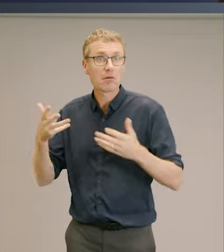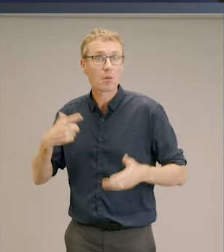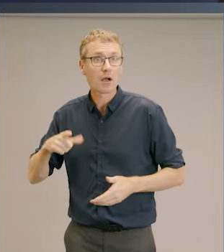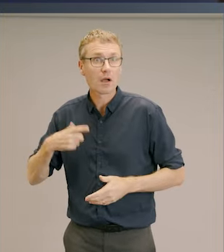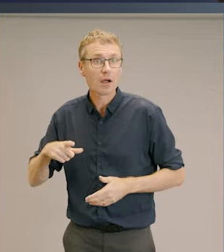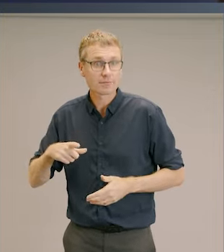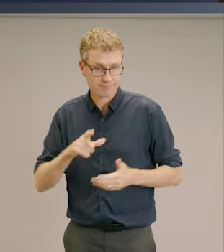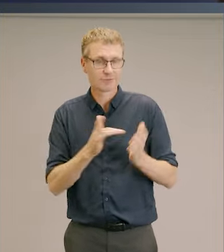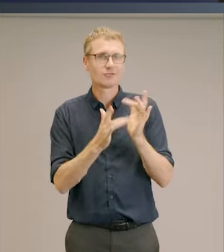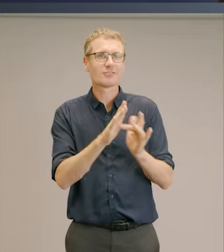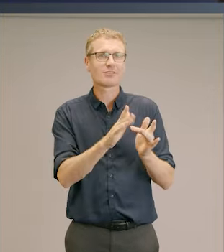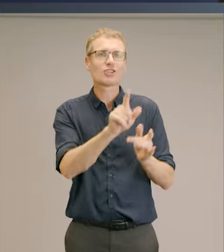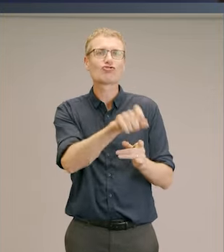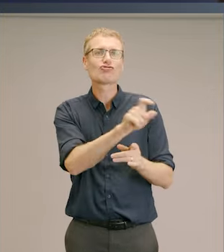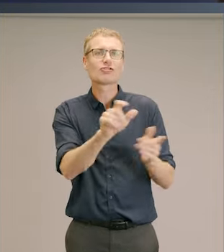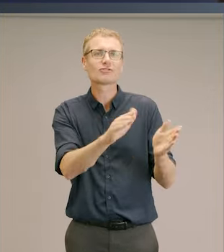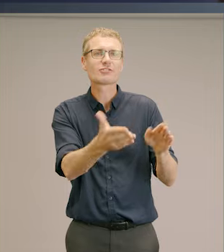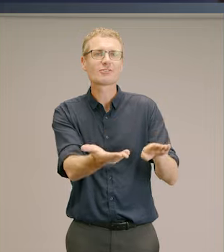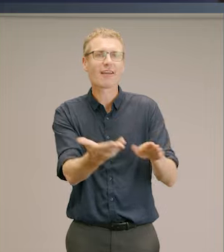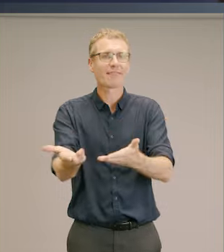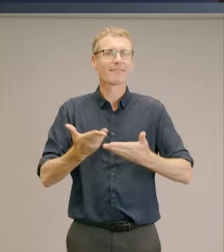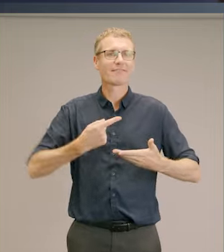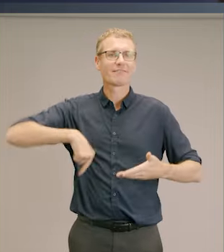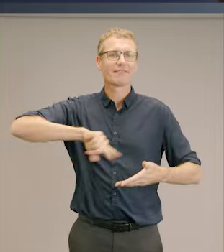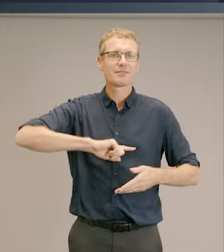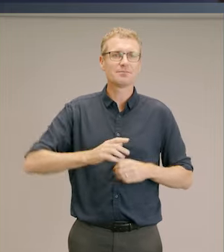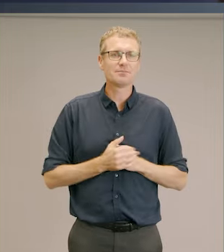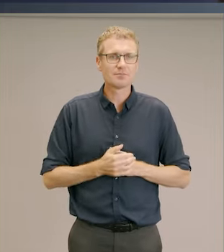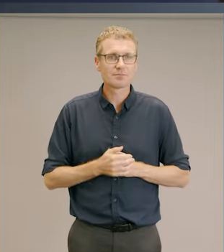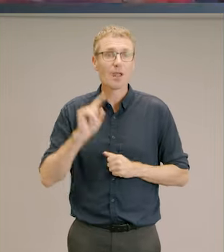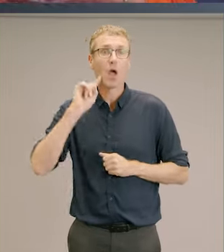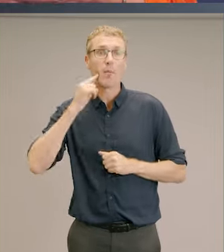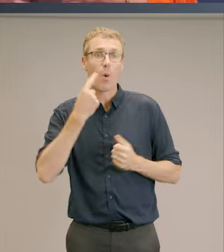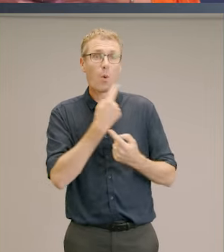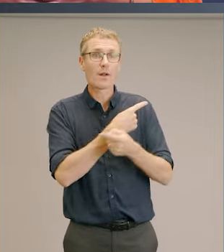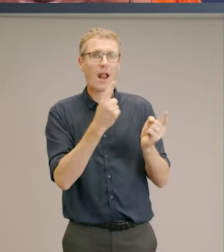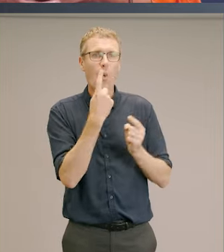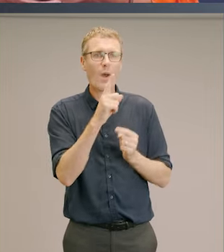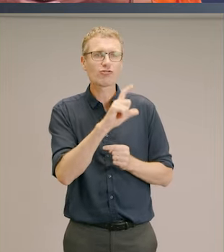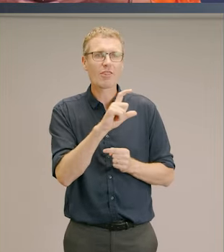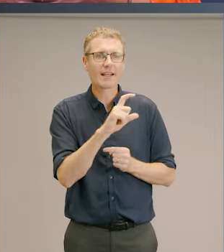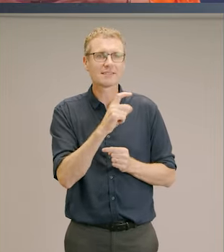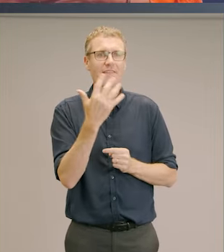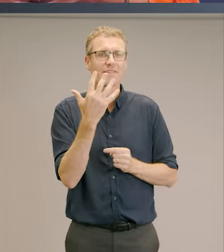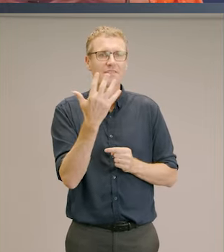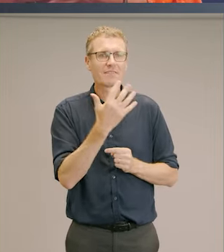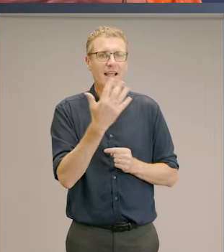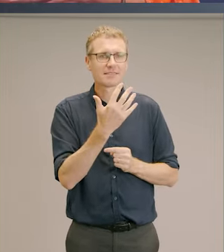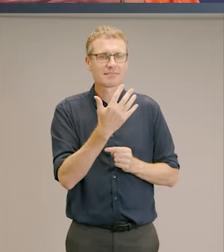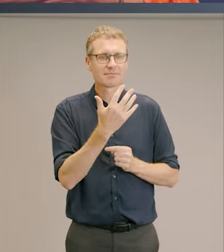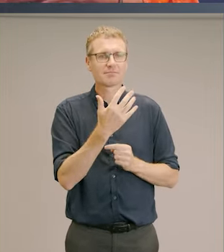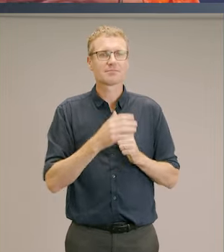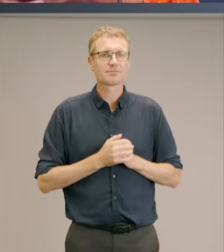of what he accomplished on the cross. Paul reminds us in 1 Corinthians chapter 15, let me reveal to you a wonderful